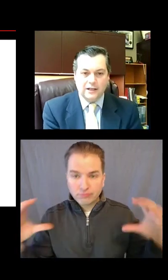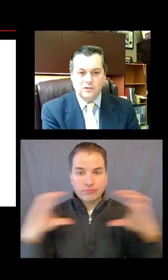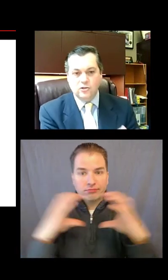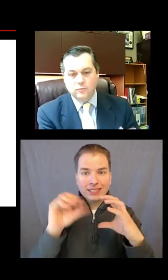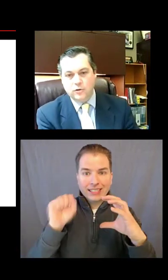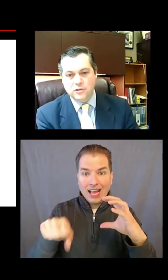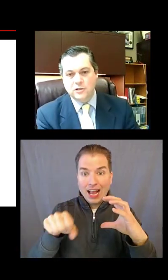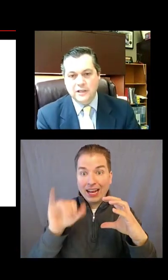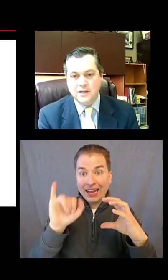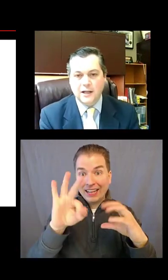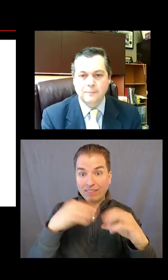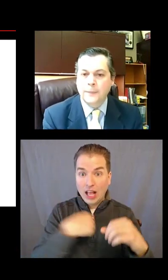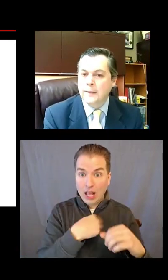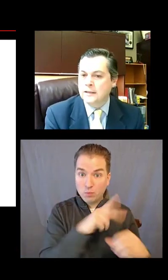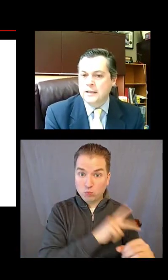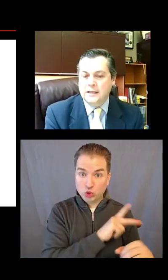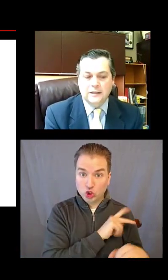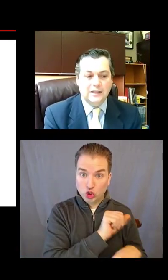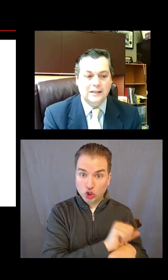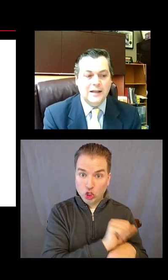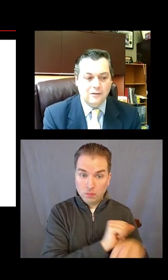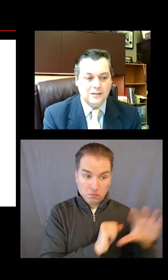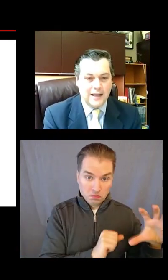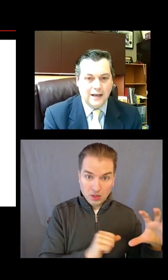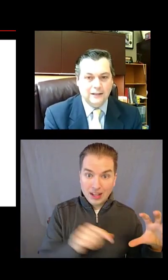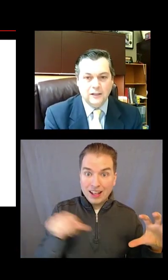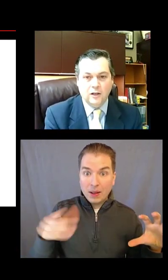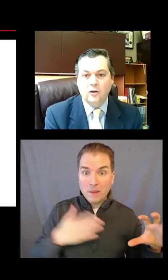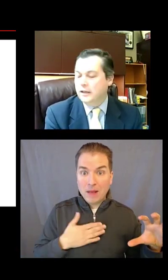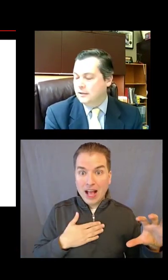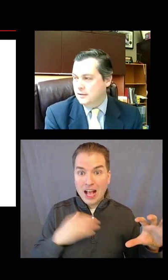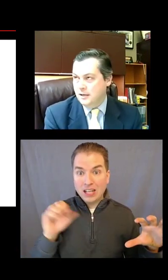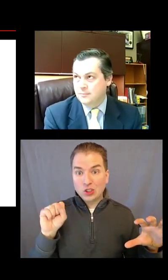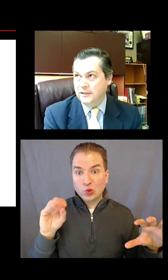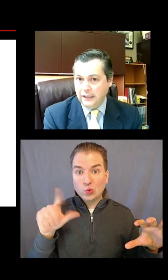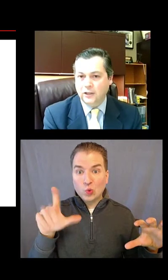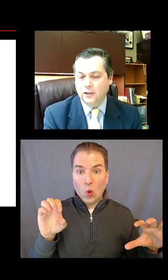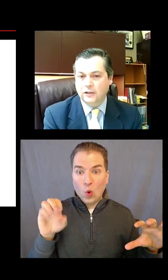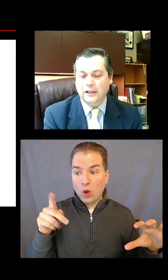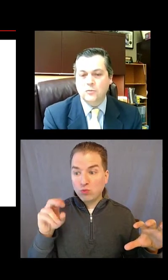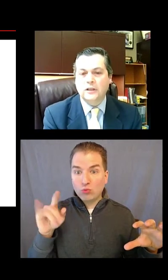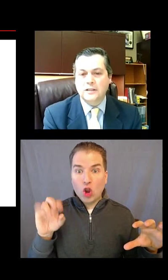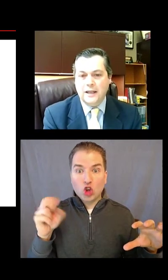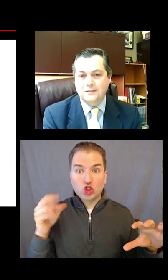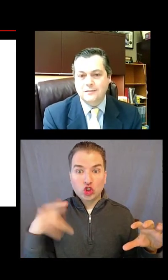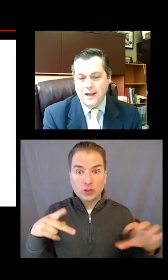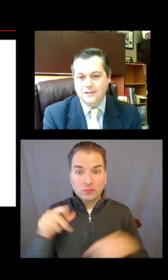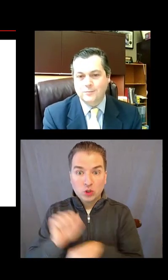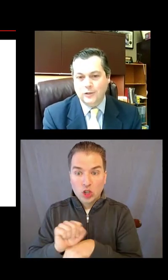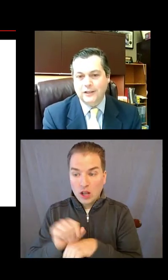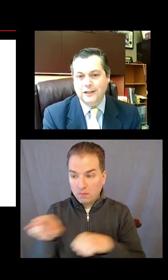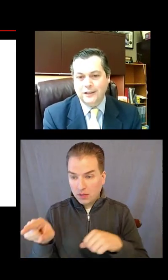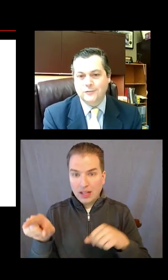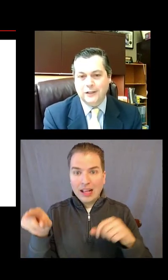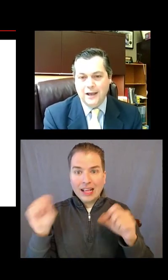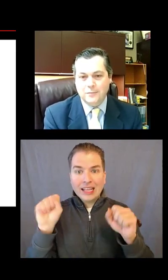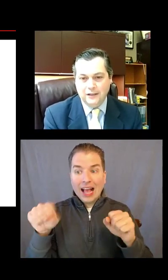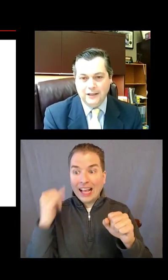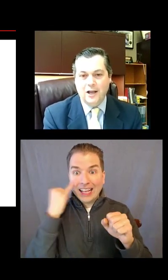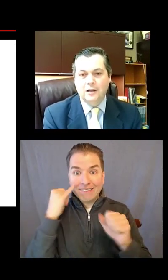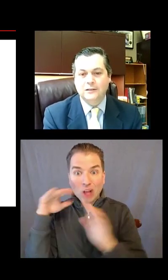loss against your personal income. The downsides, though, in particular, is what that next bullet